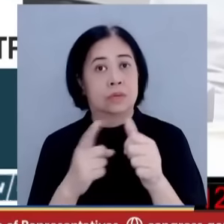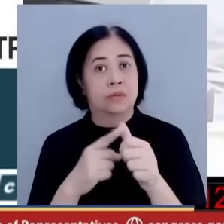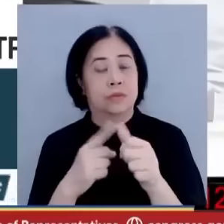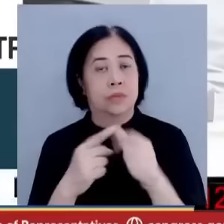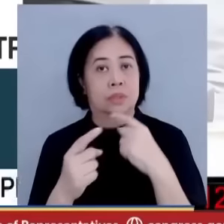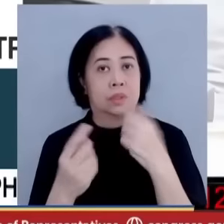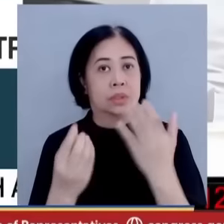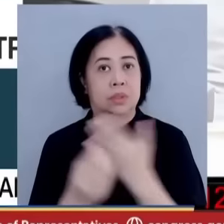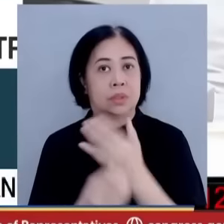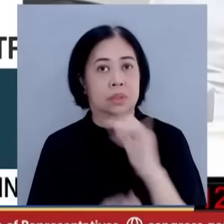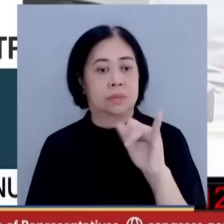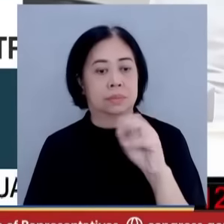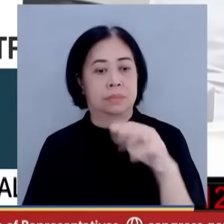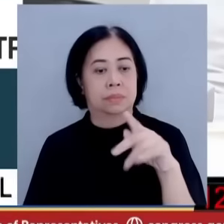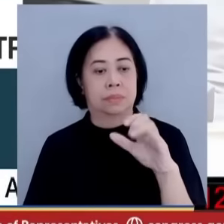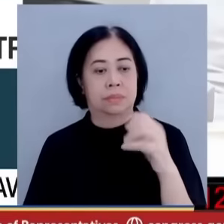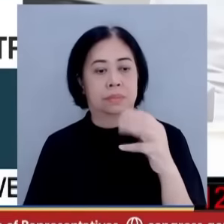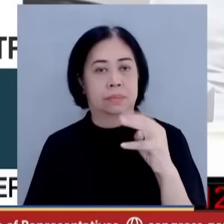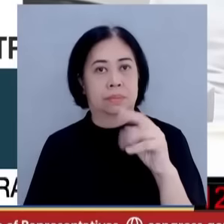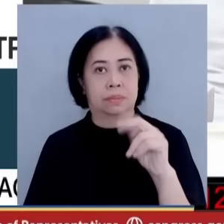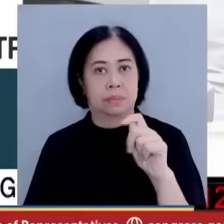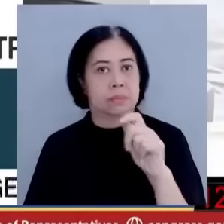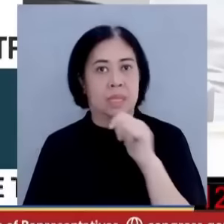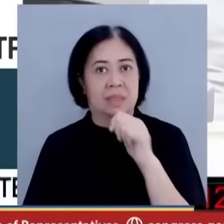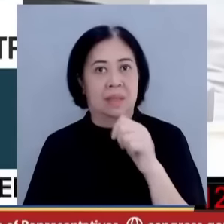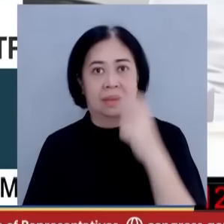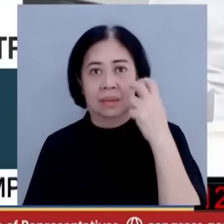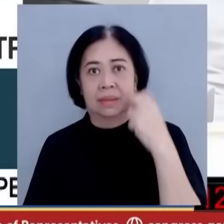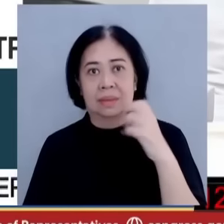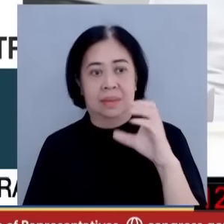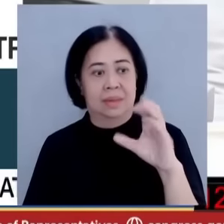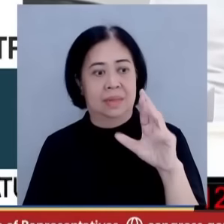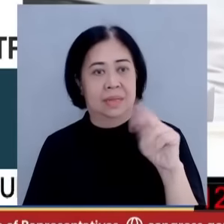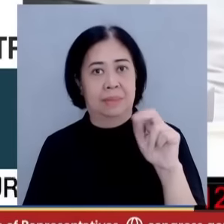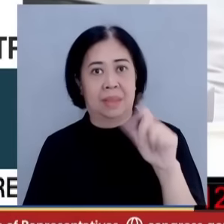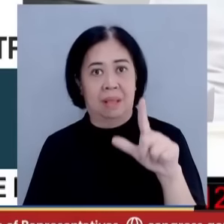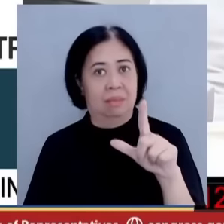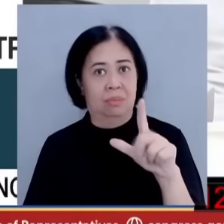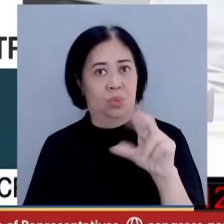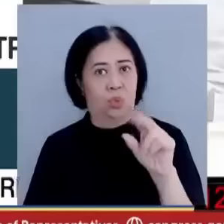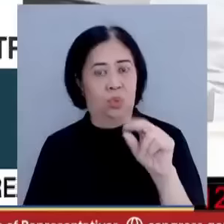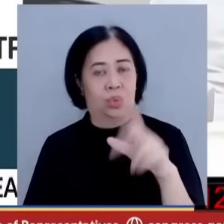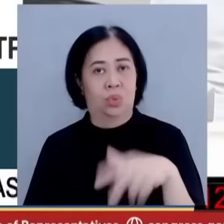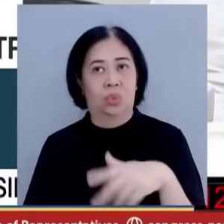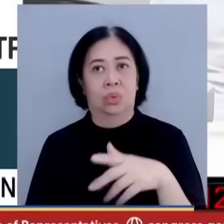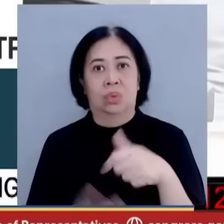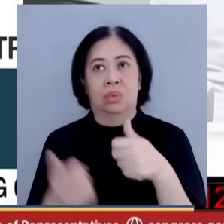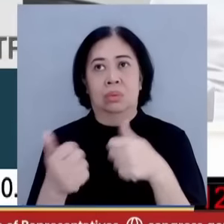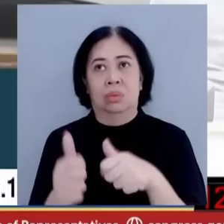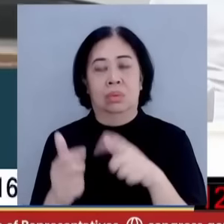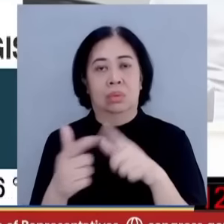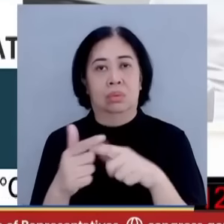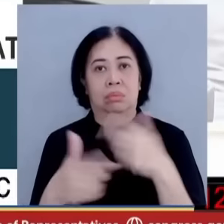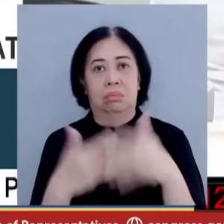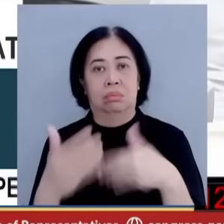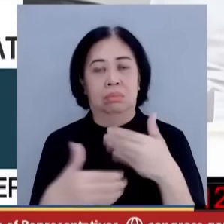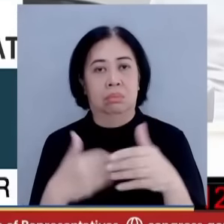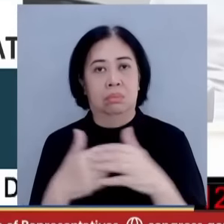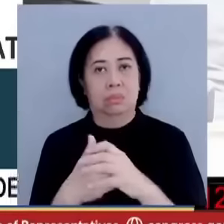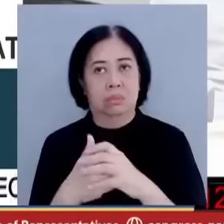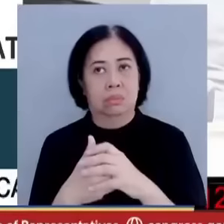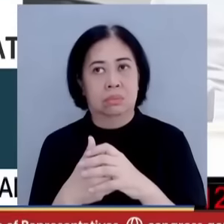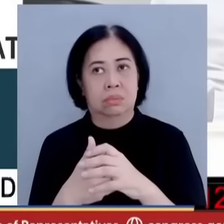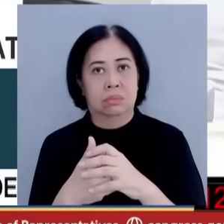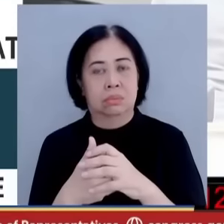impeachment, it's not even a criminal, outright criminal proceeding. It follows procedures out of a